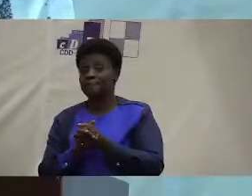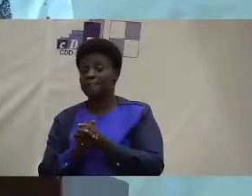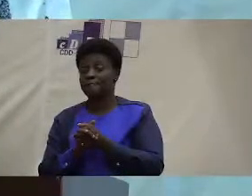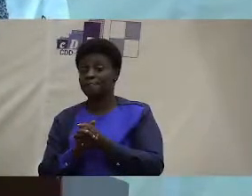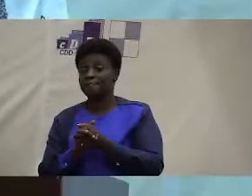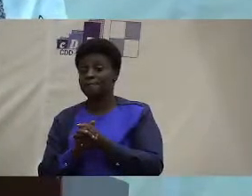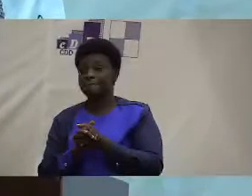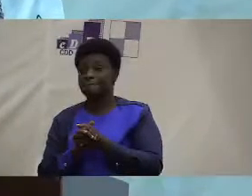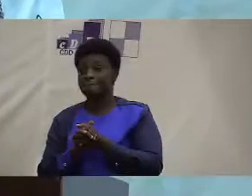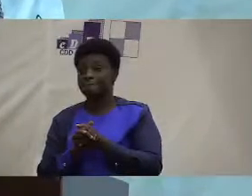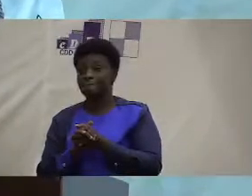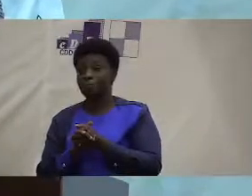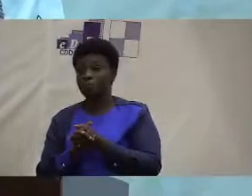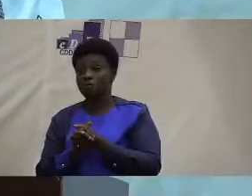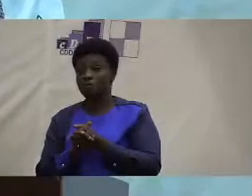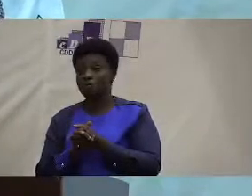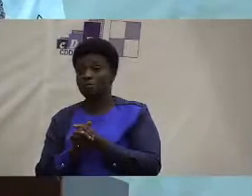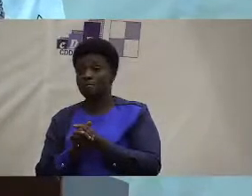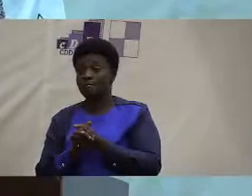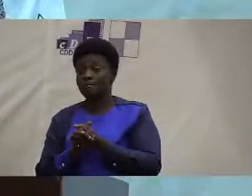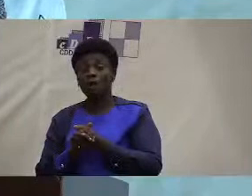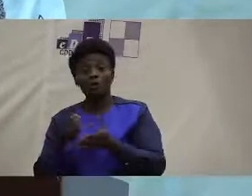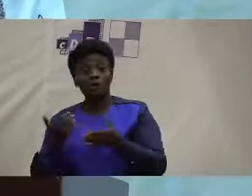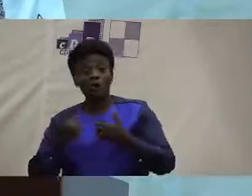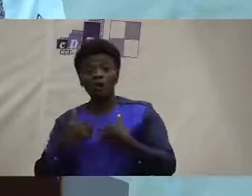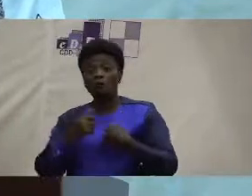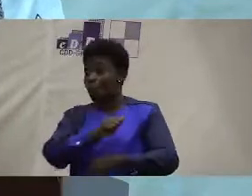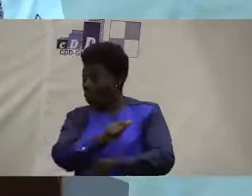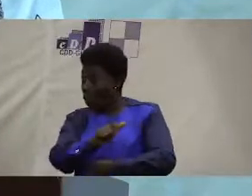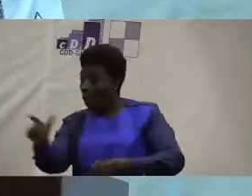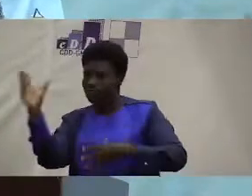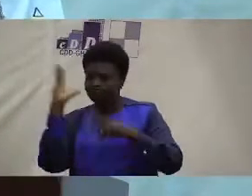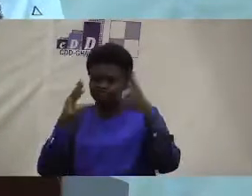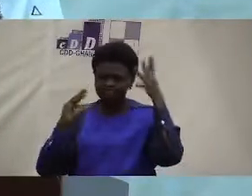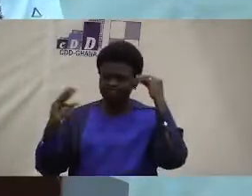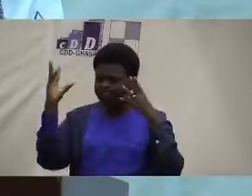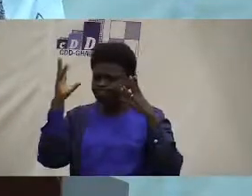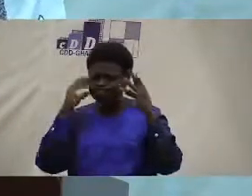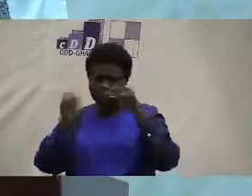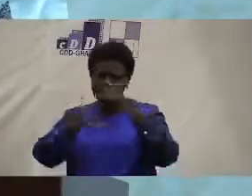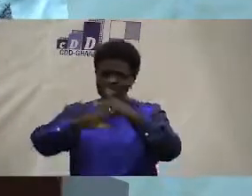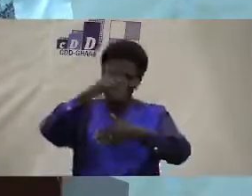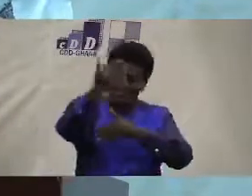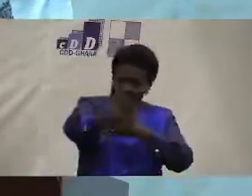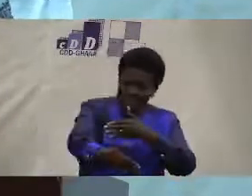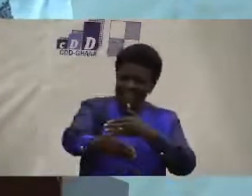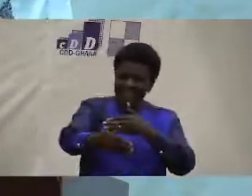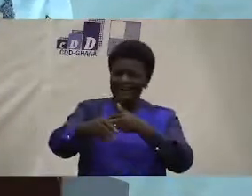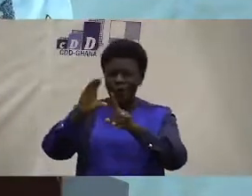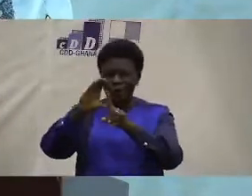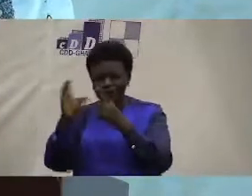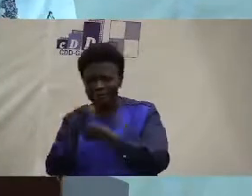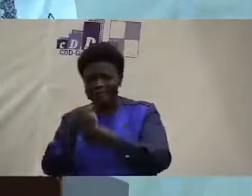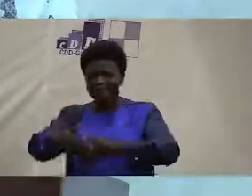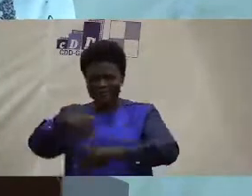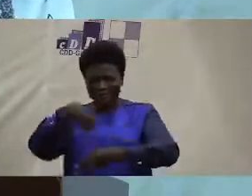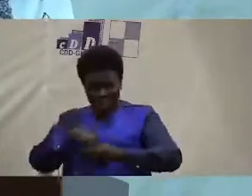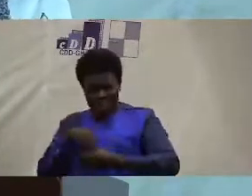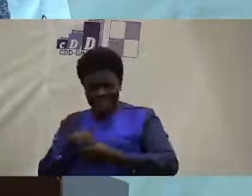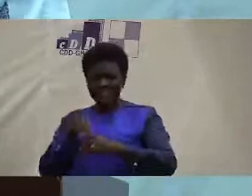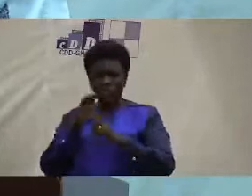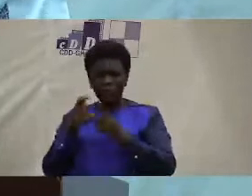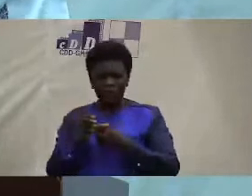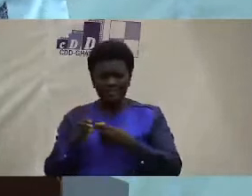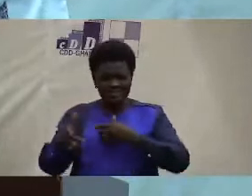So we have had all these experiences, external factors, internal factors, affecting